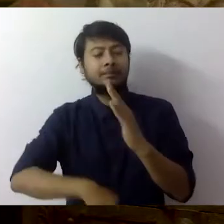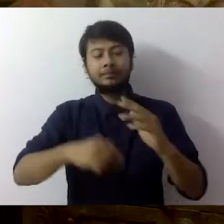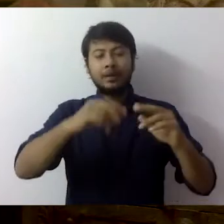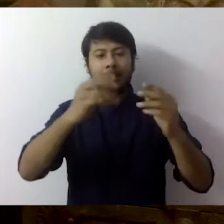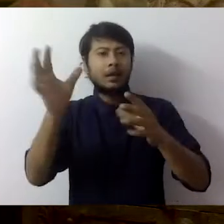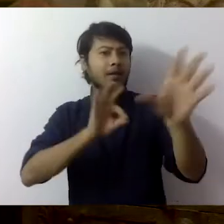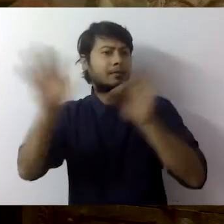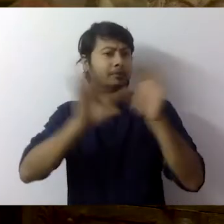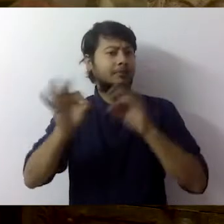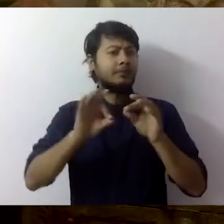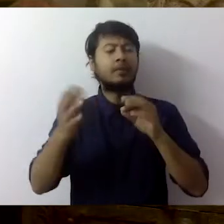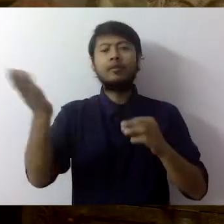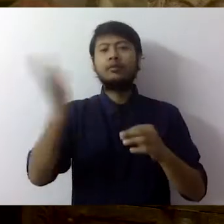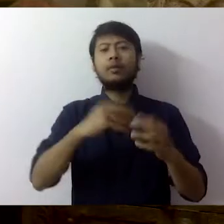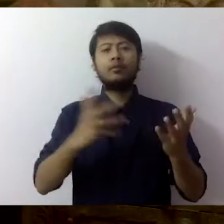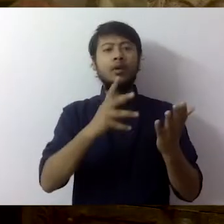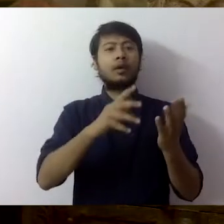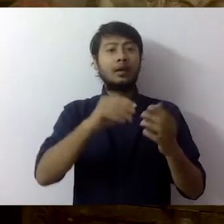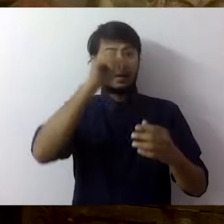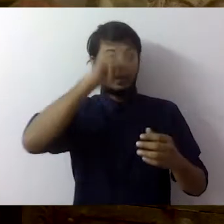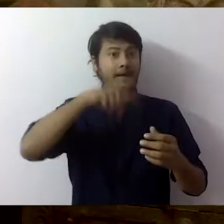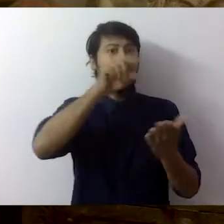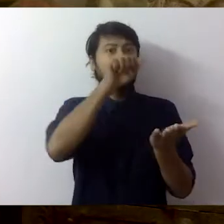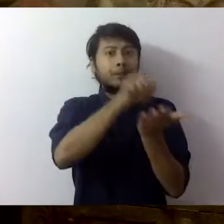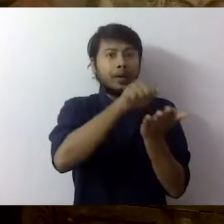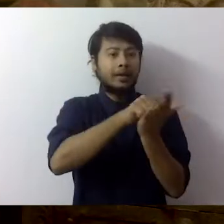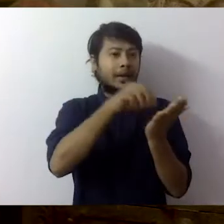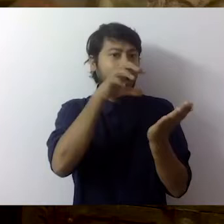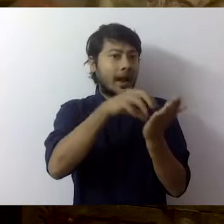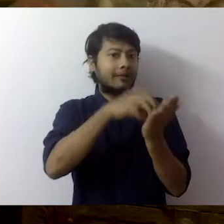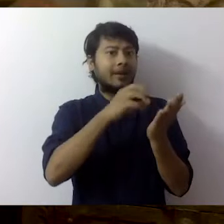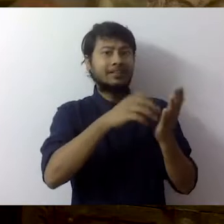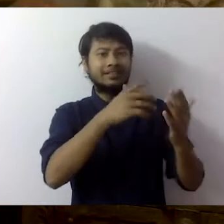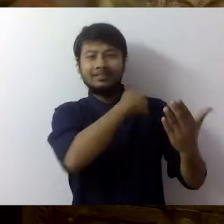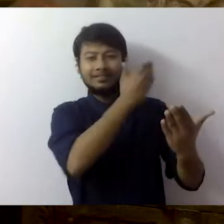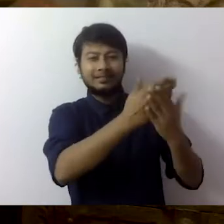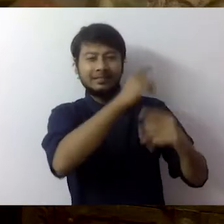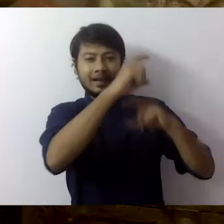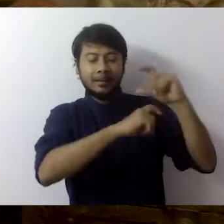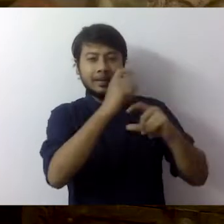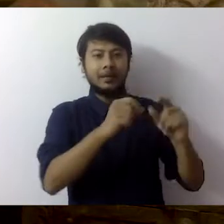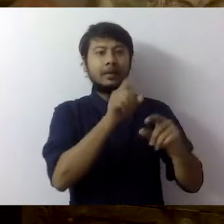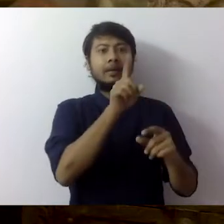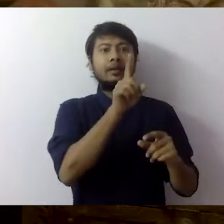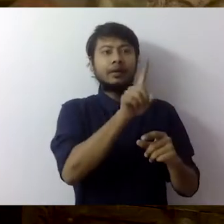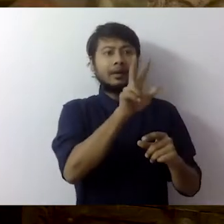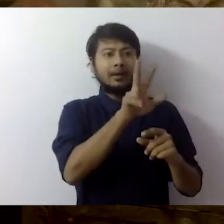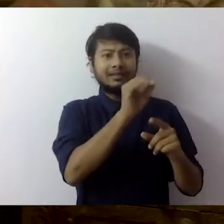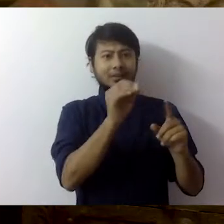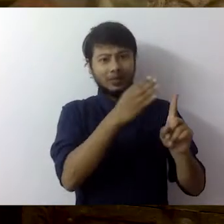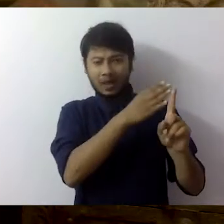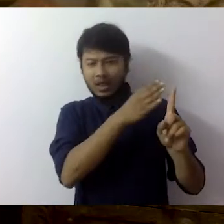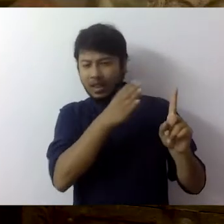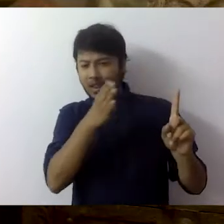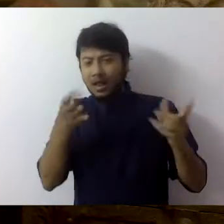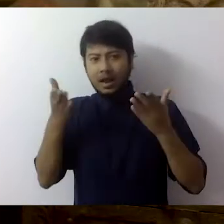India's printing and advertising industry from the 19th century to the arrival of the digital age in the late